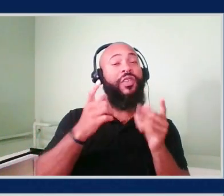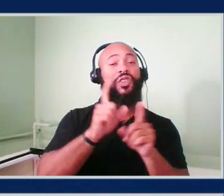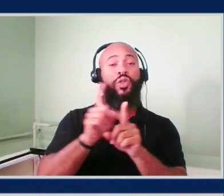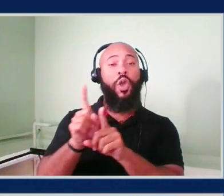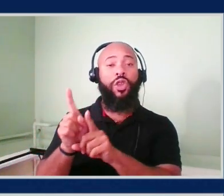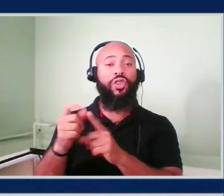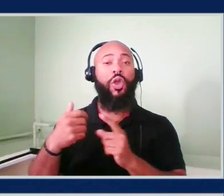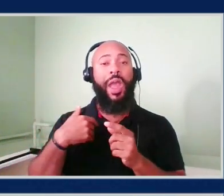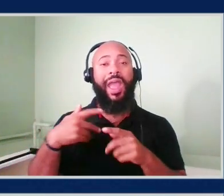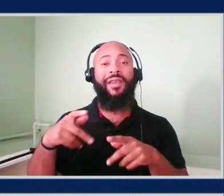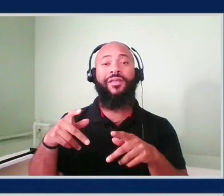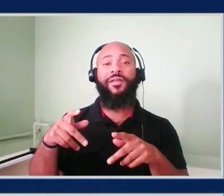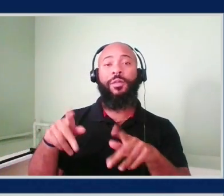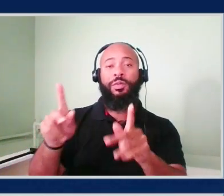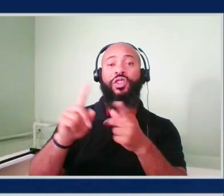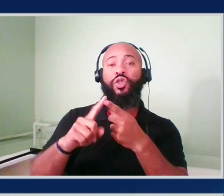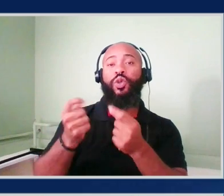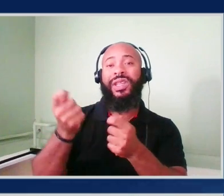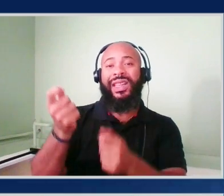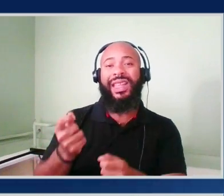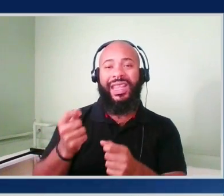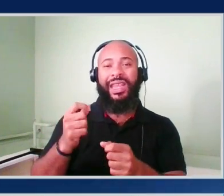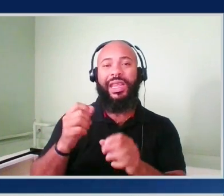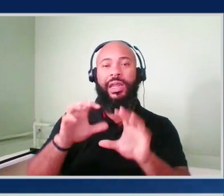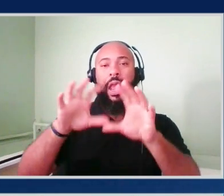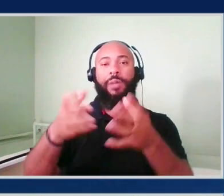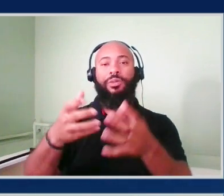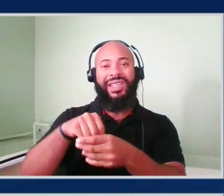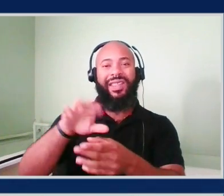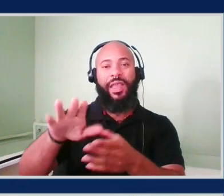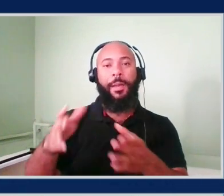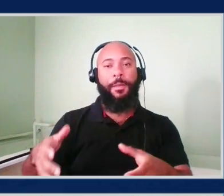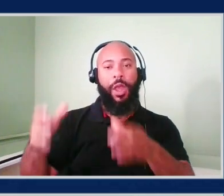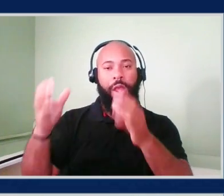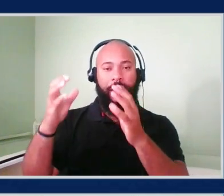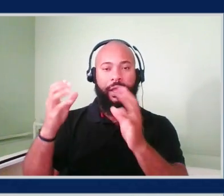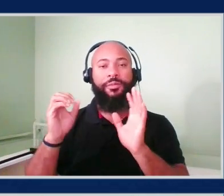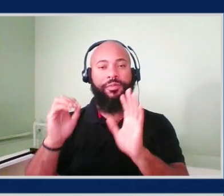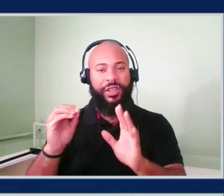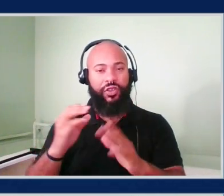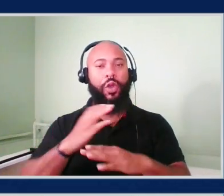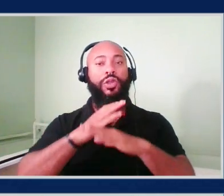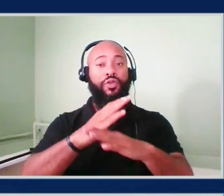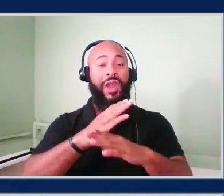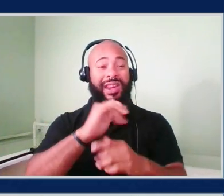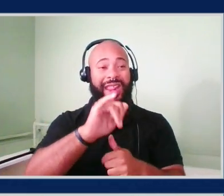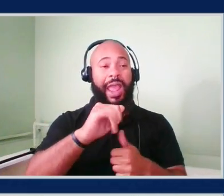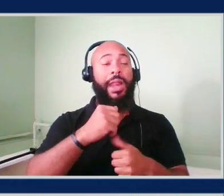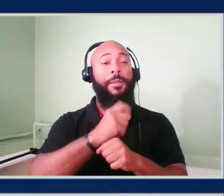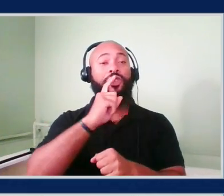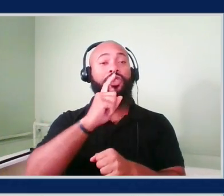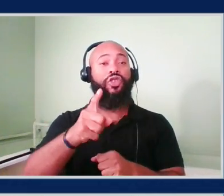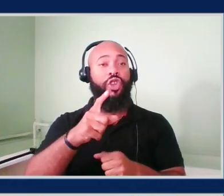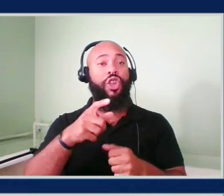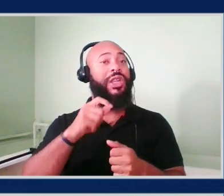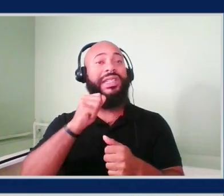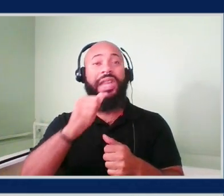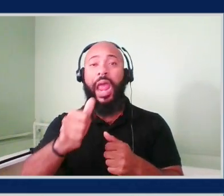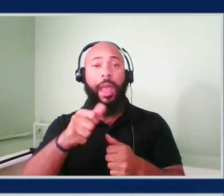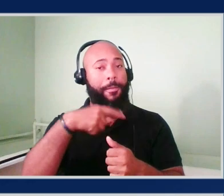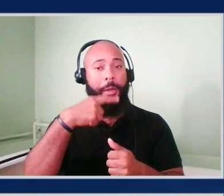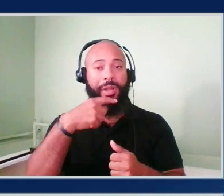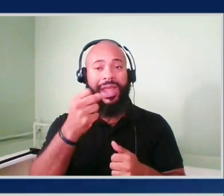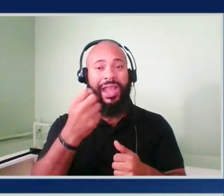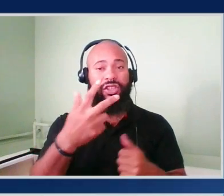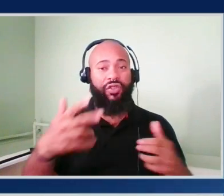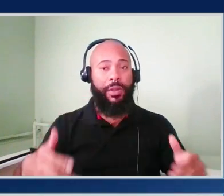bucket. And then going to protect, well, let's stop that, make sure the S3 bucket can't be made public. What's the detections? Should there be greater than